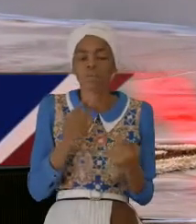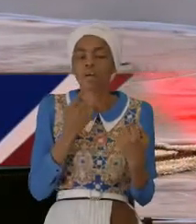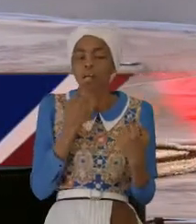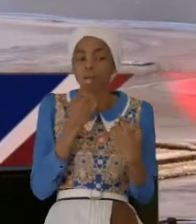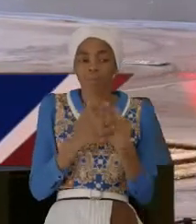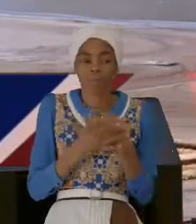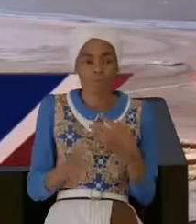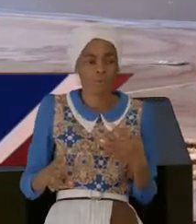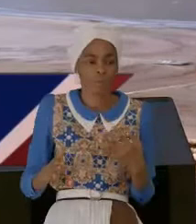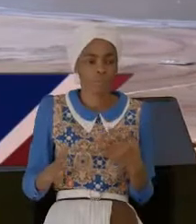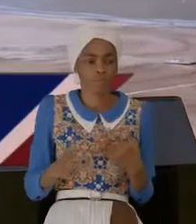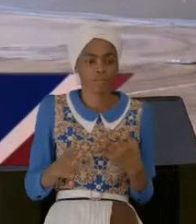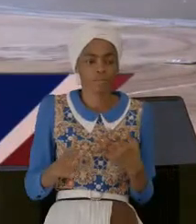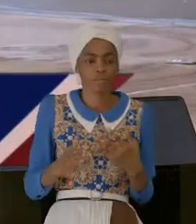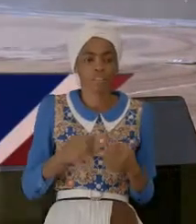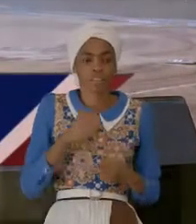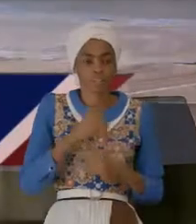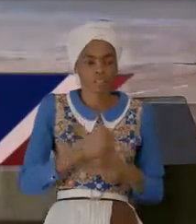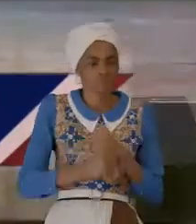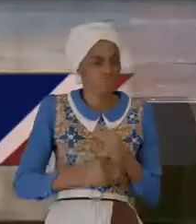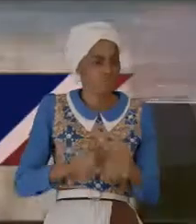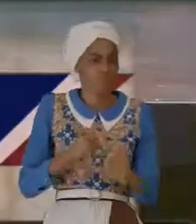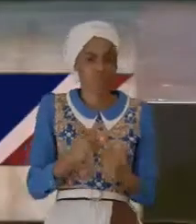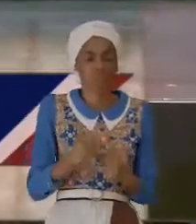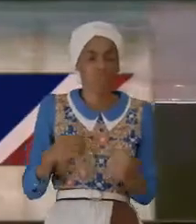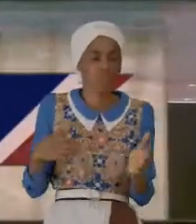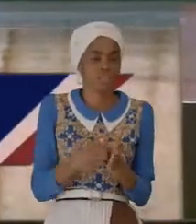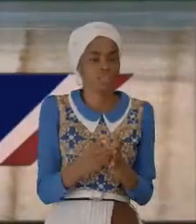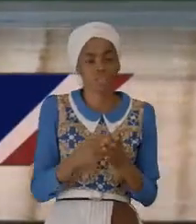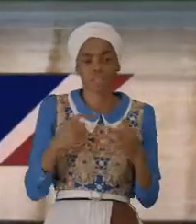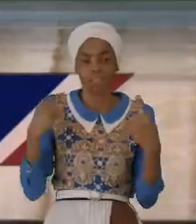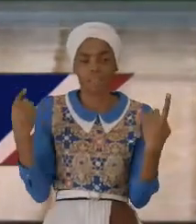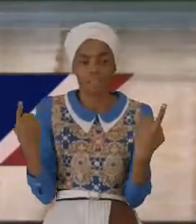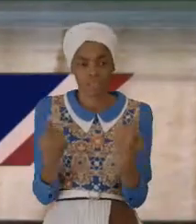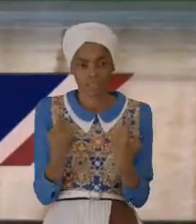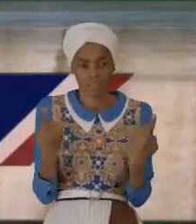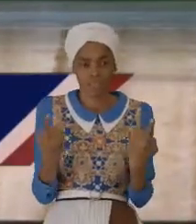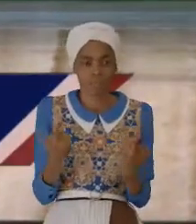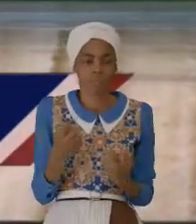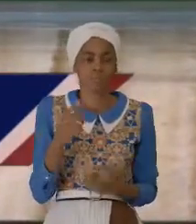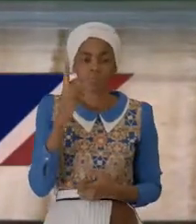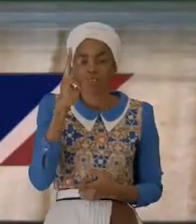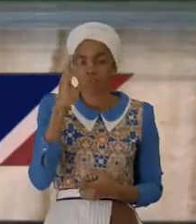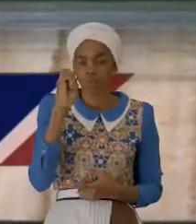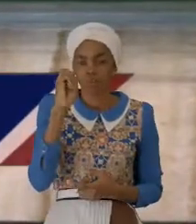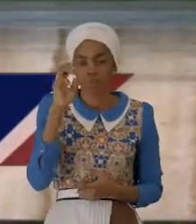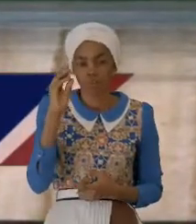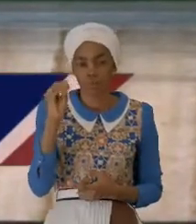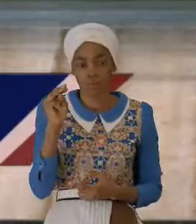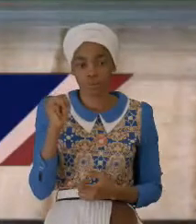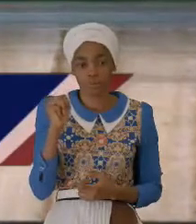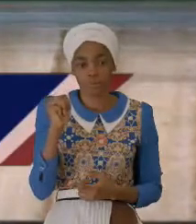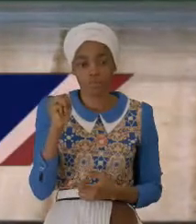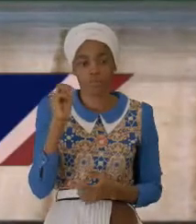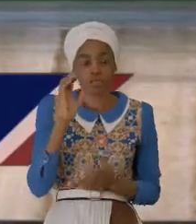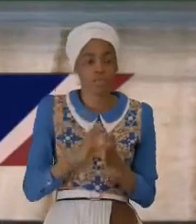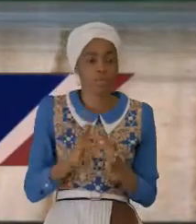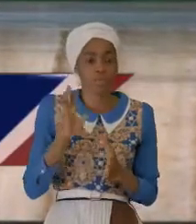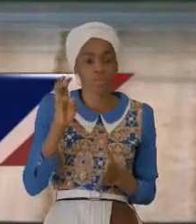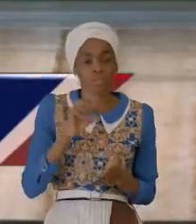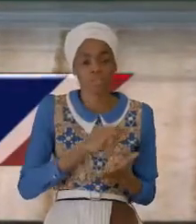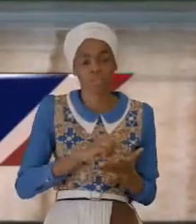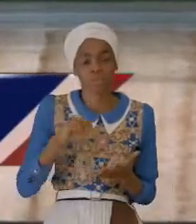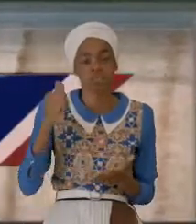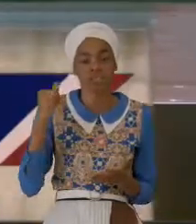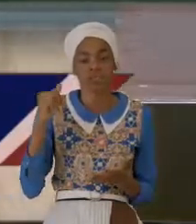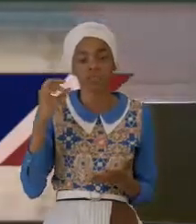sin Romans chapter 6 verse 17 but God besides